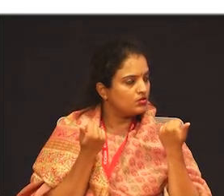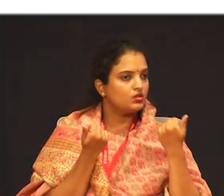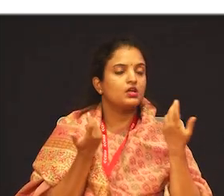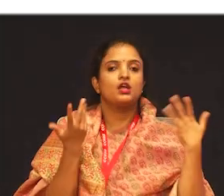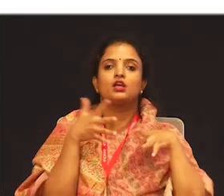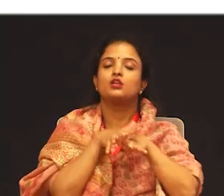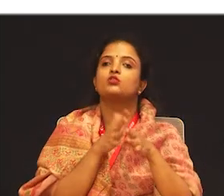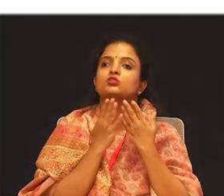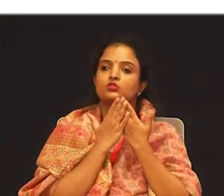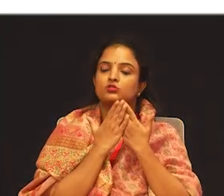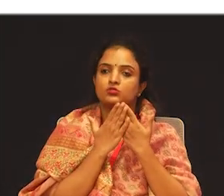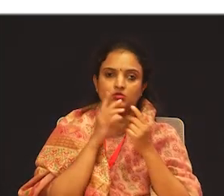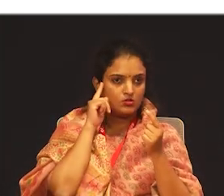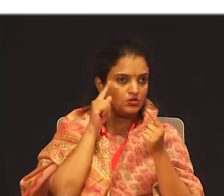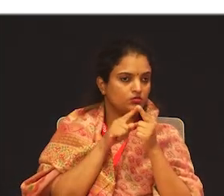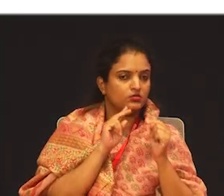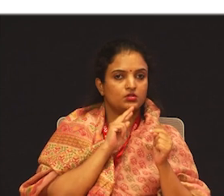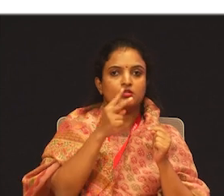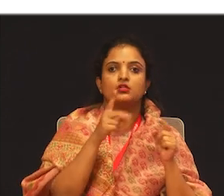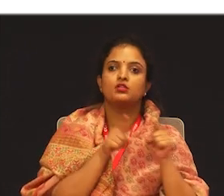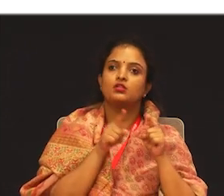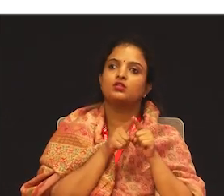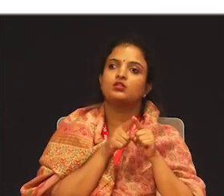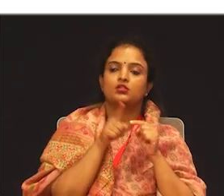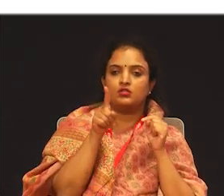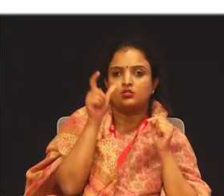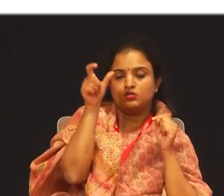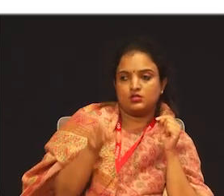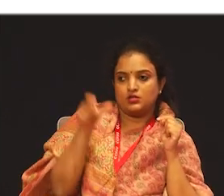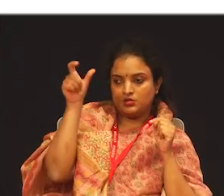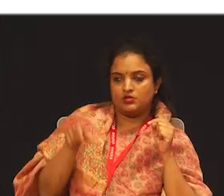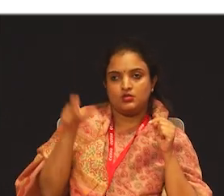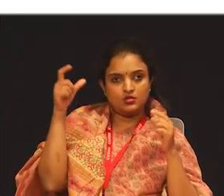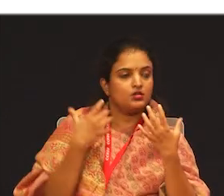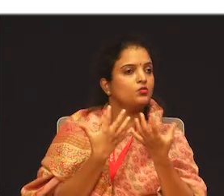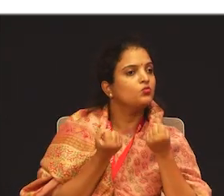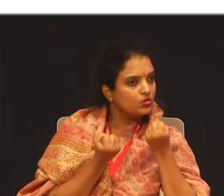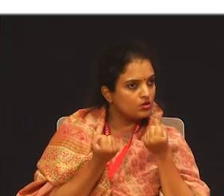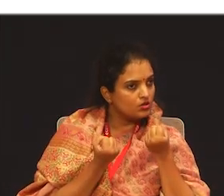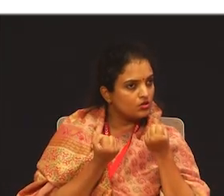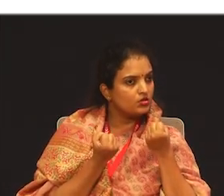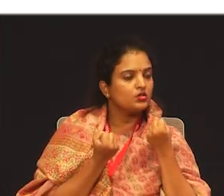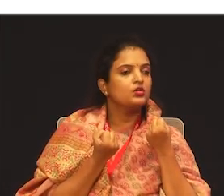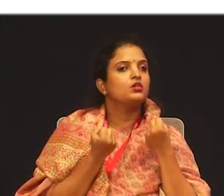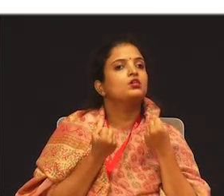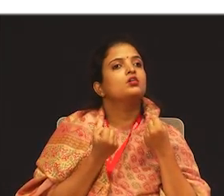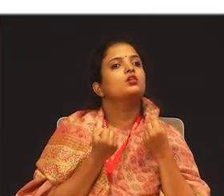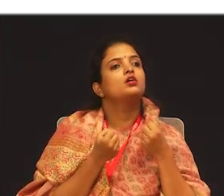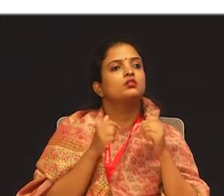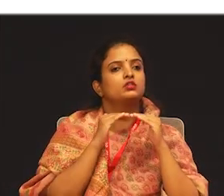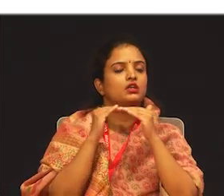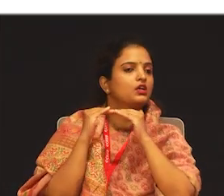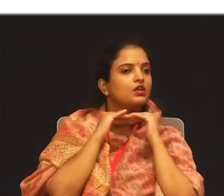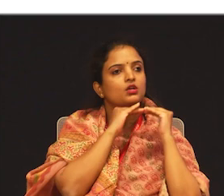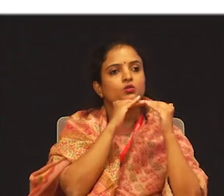Inclusive school is about responding to individual needs, following the principle of